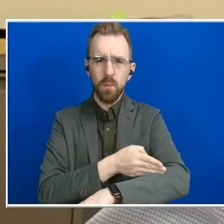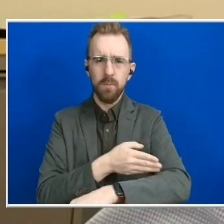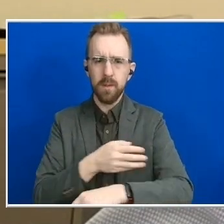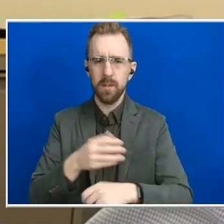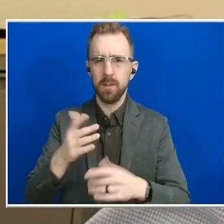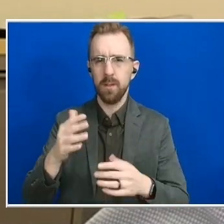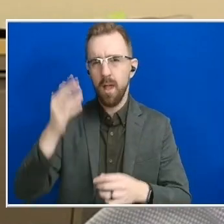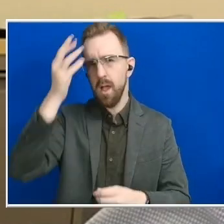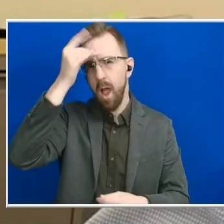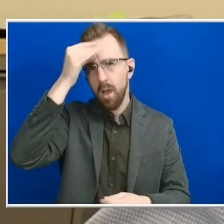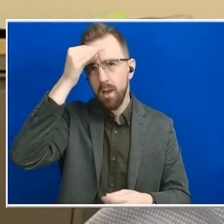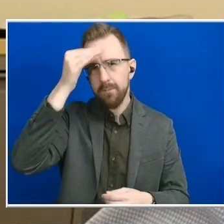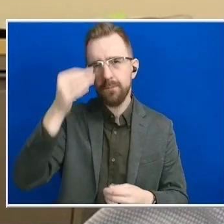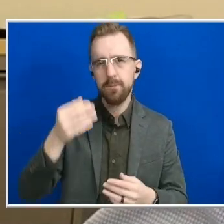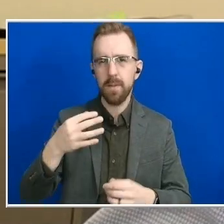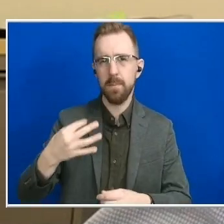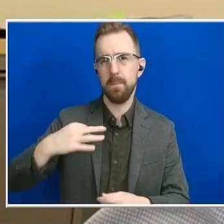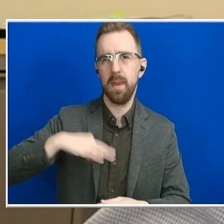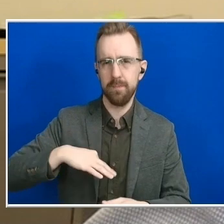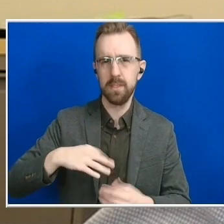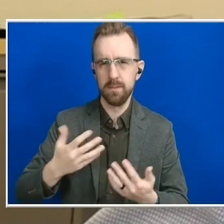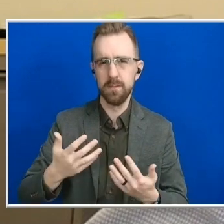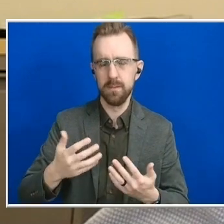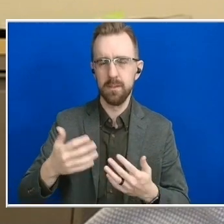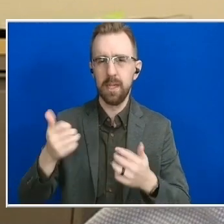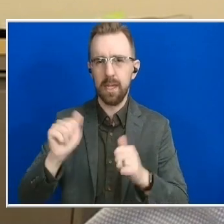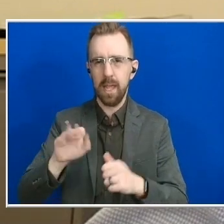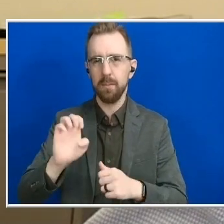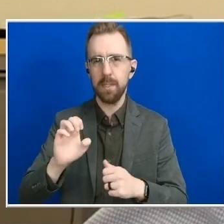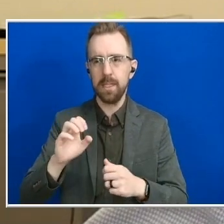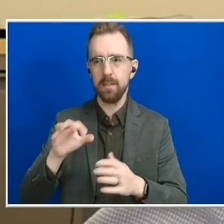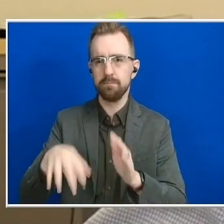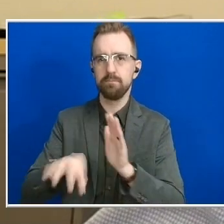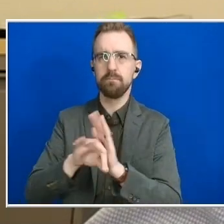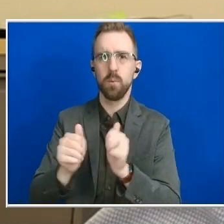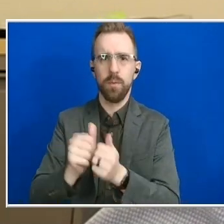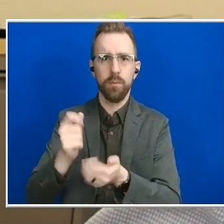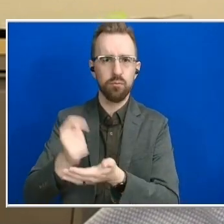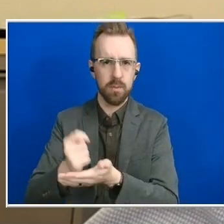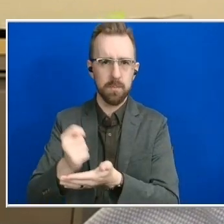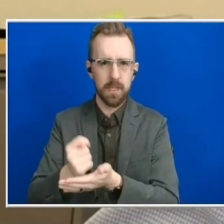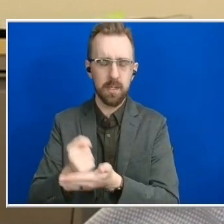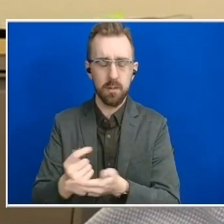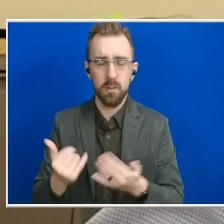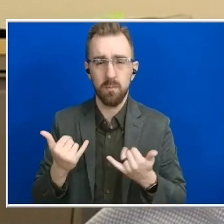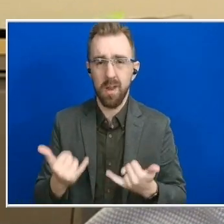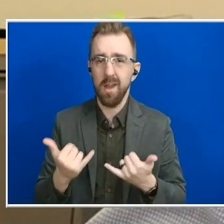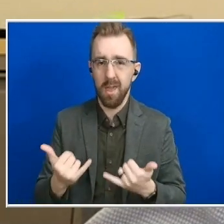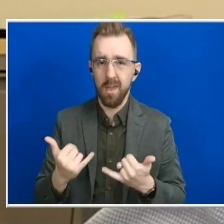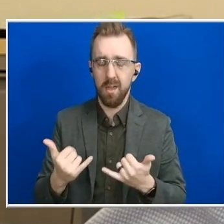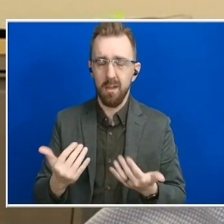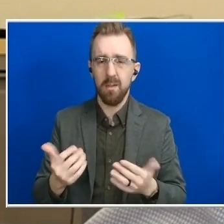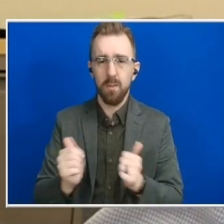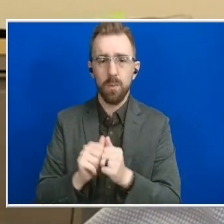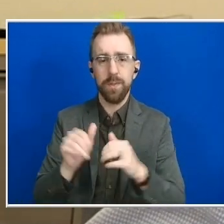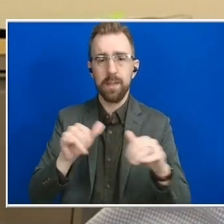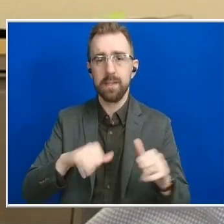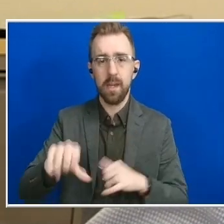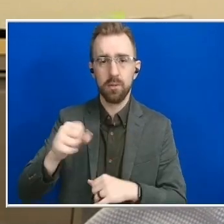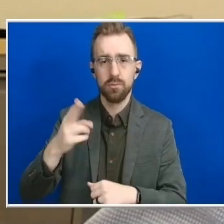cognitive benefits that can be realized with treatment. Right now, with standard shunting and